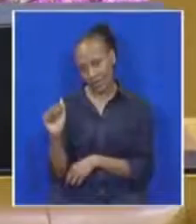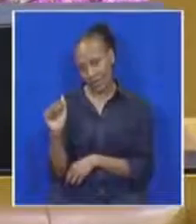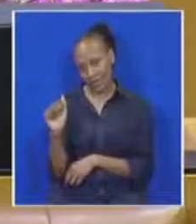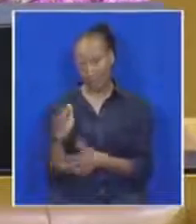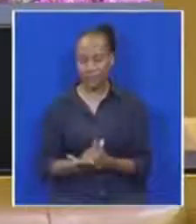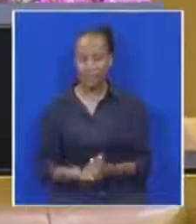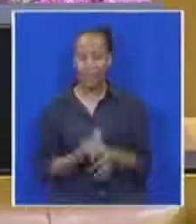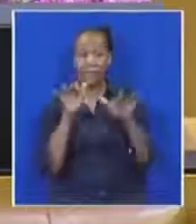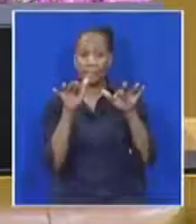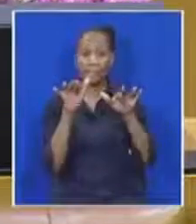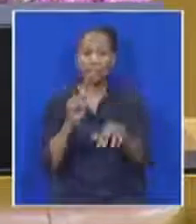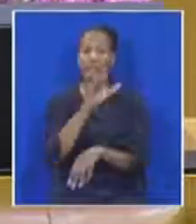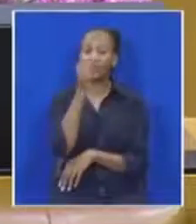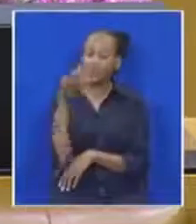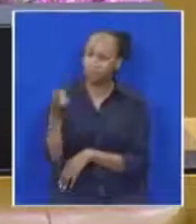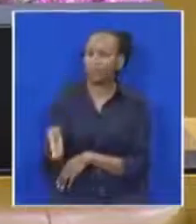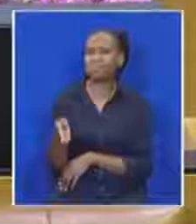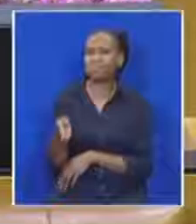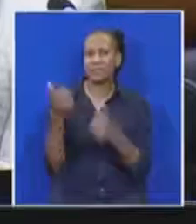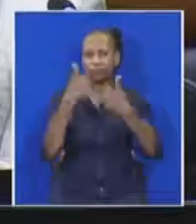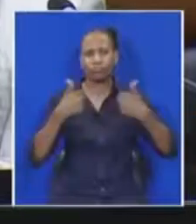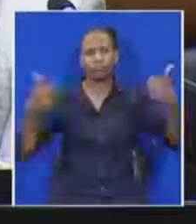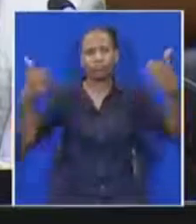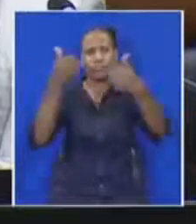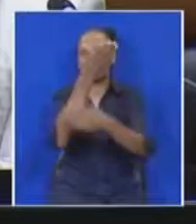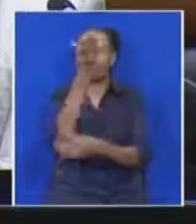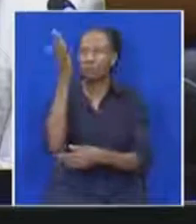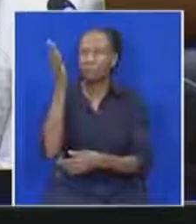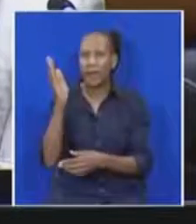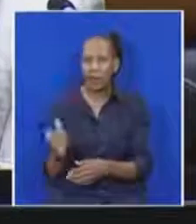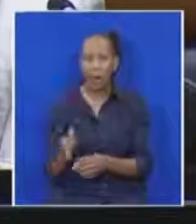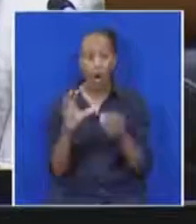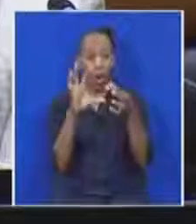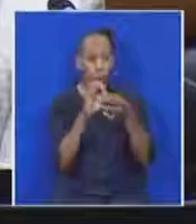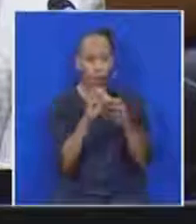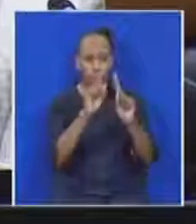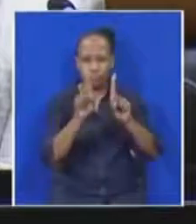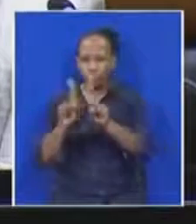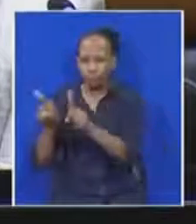South Africans are here in the gallery. South Africans are sitting at home